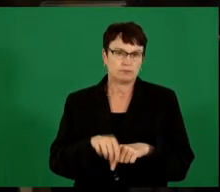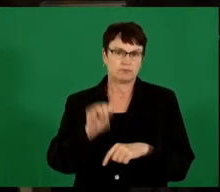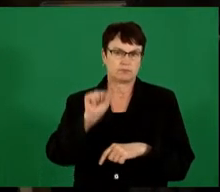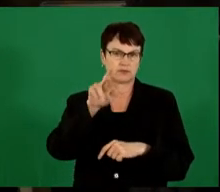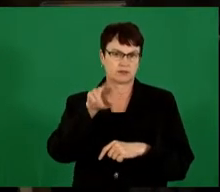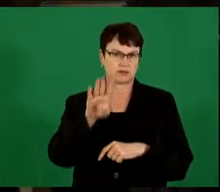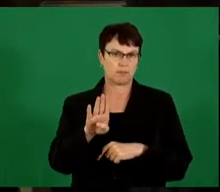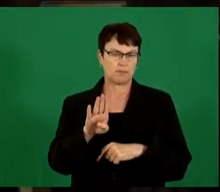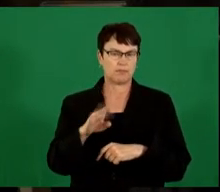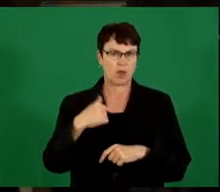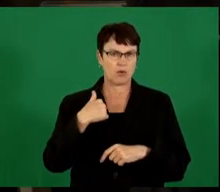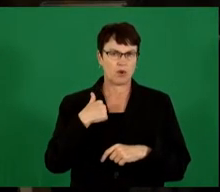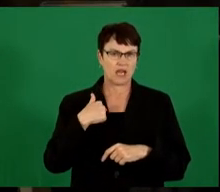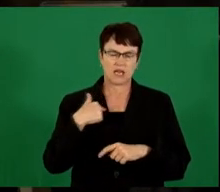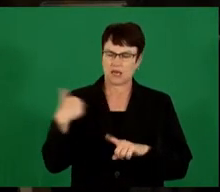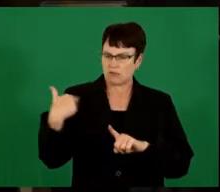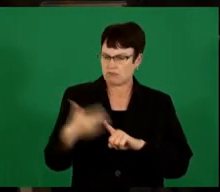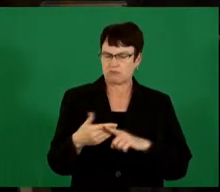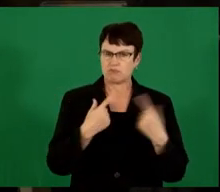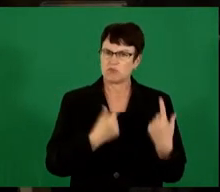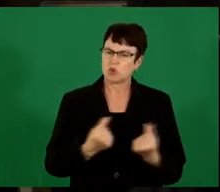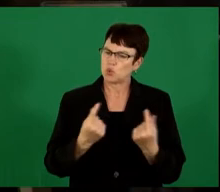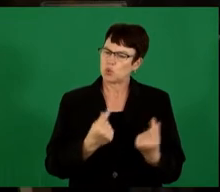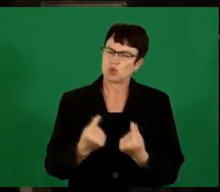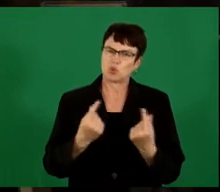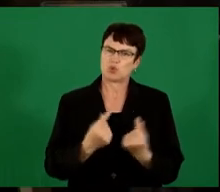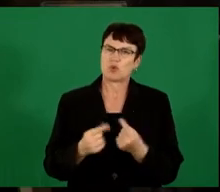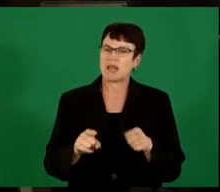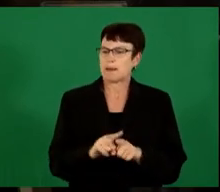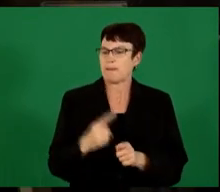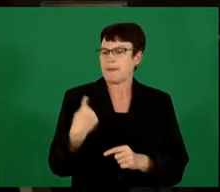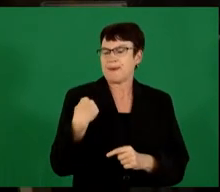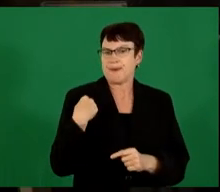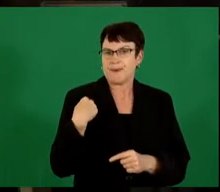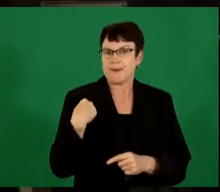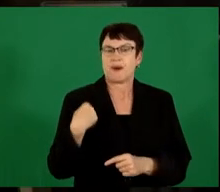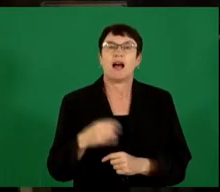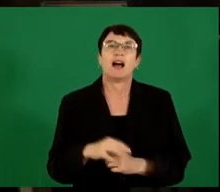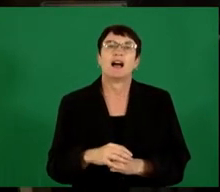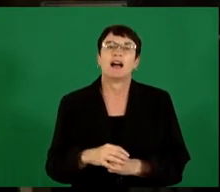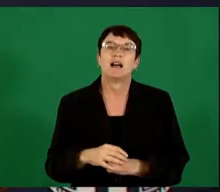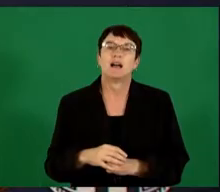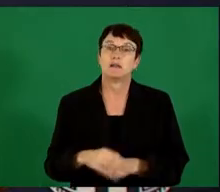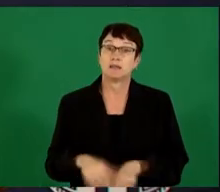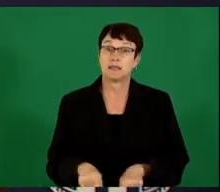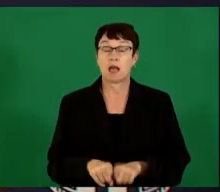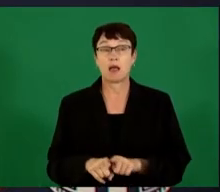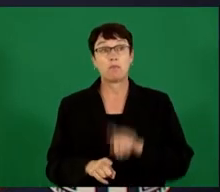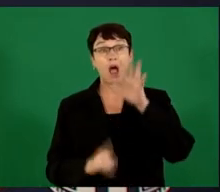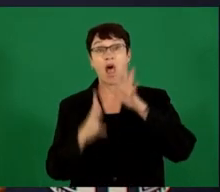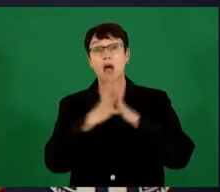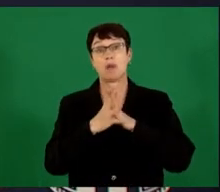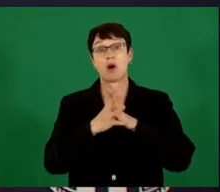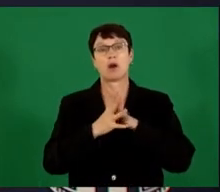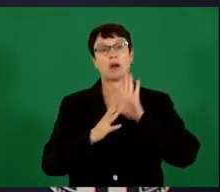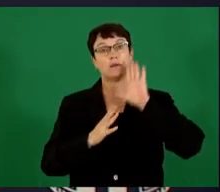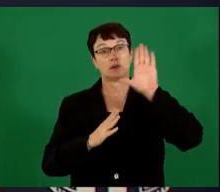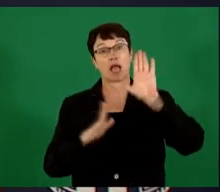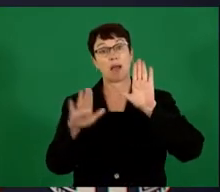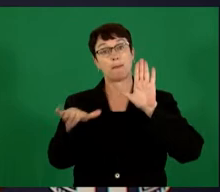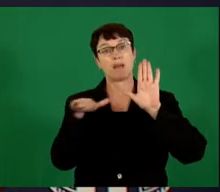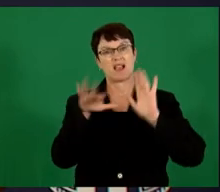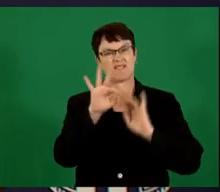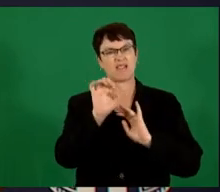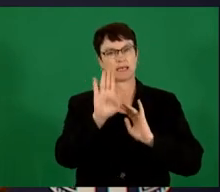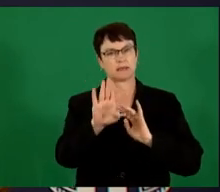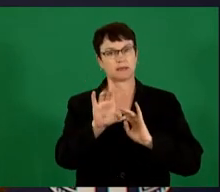and the most common example used has always been like, oh, the Fed is also pursuing, they are pursuing price stability, but they